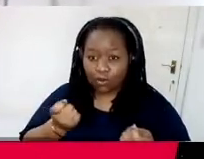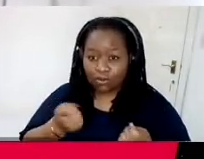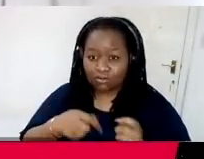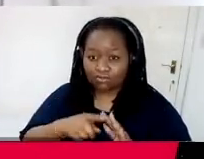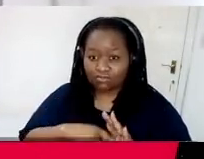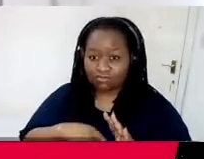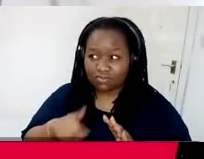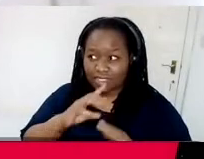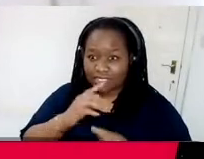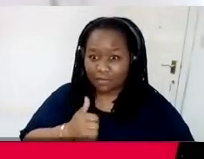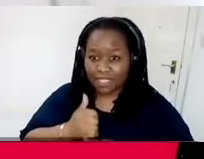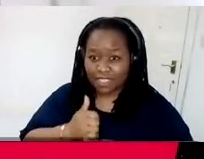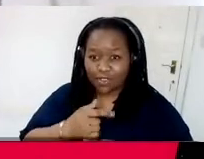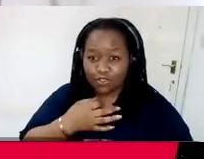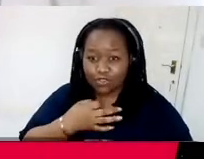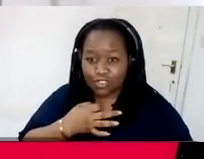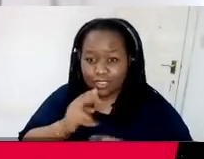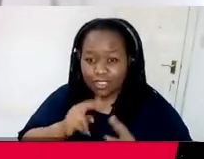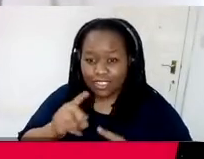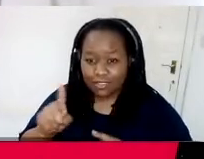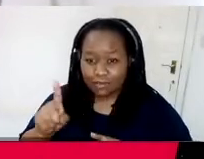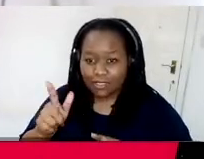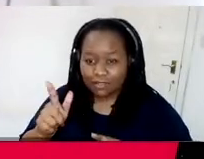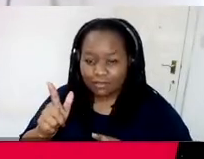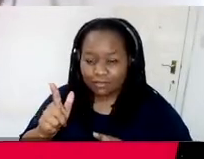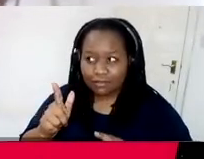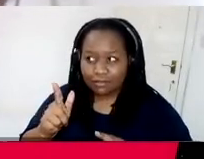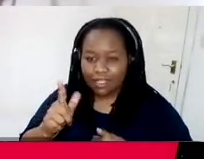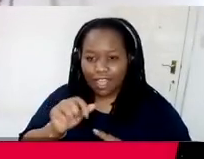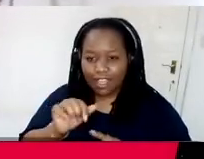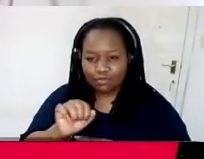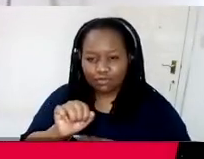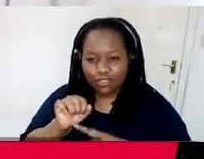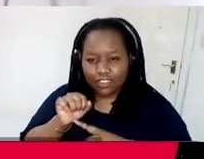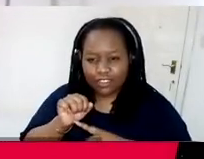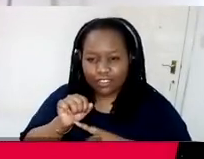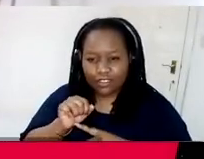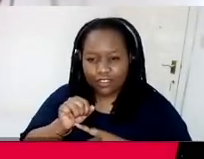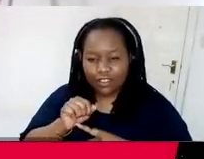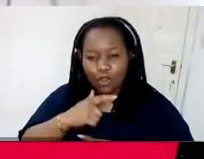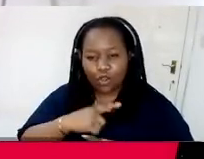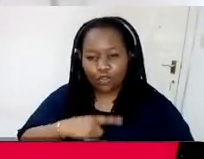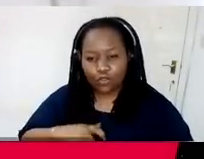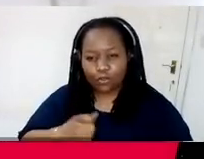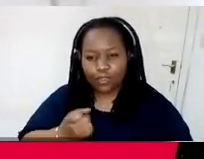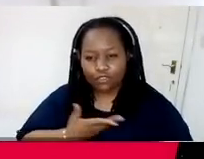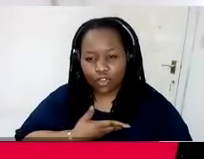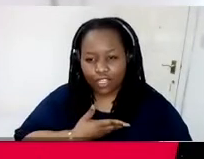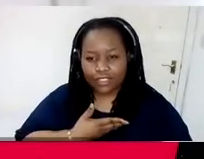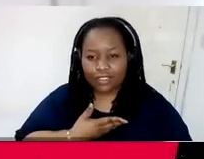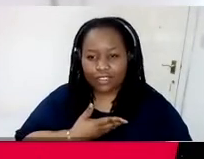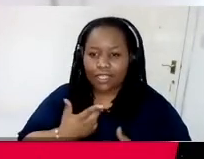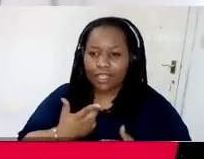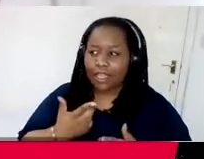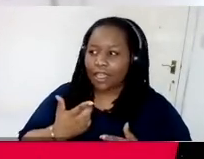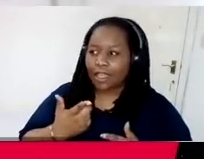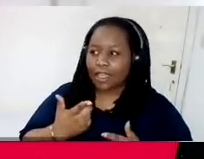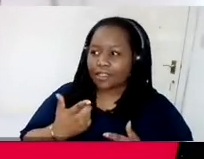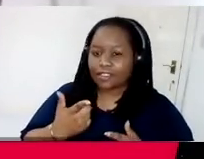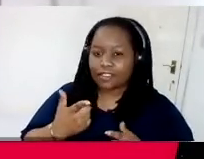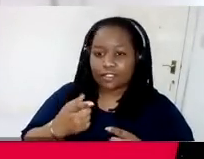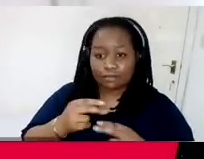assessment and the prevention of human rights and international humanitarian law